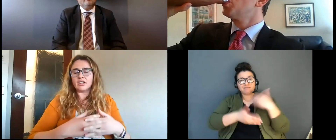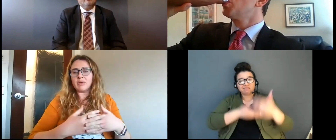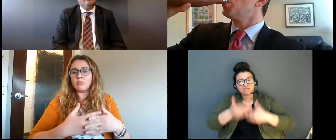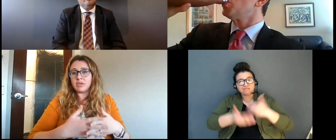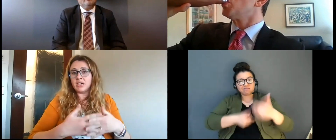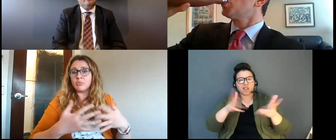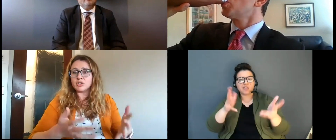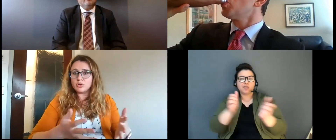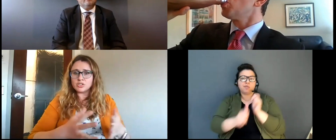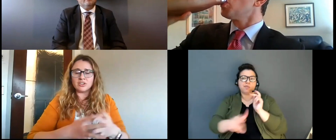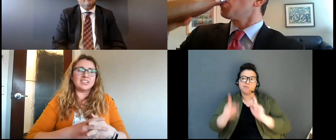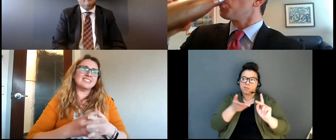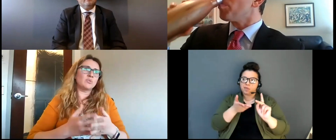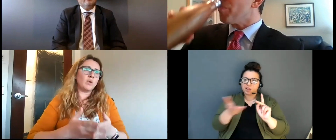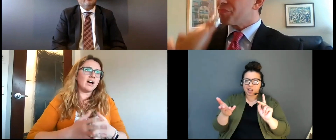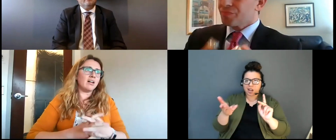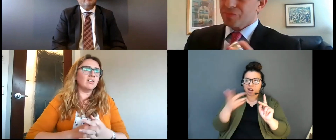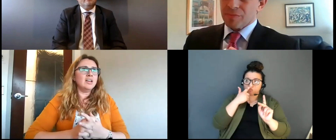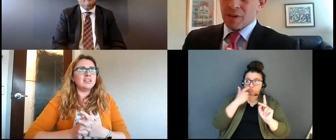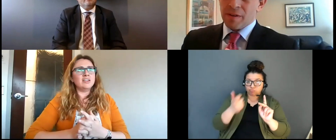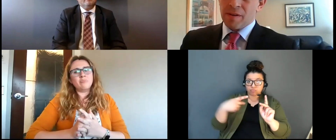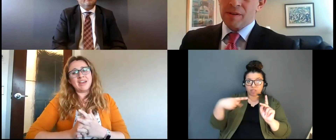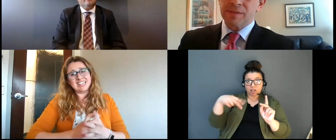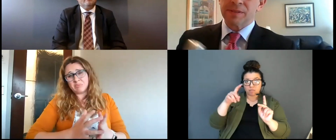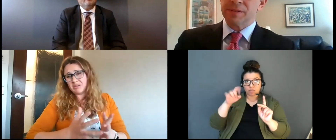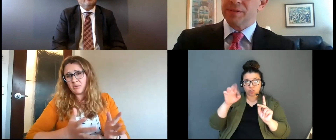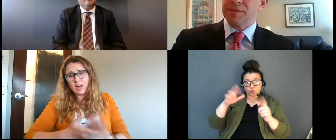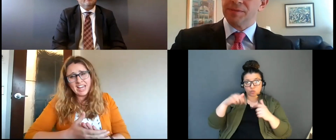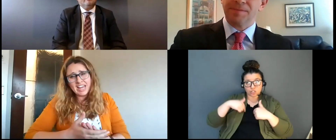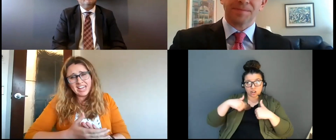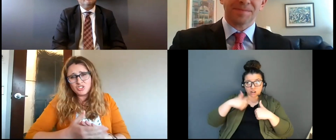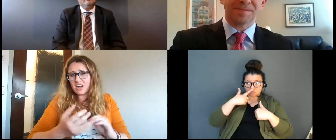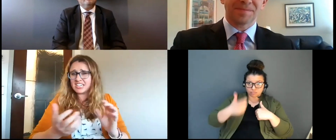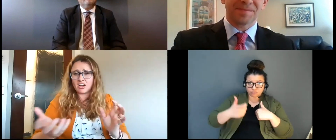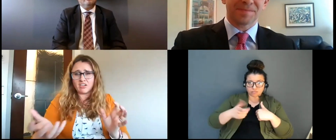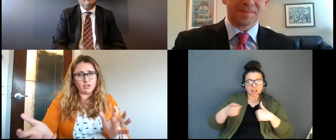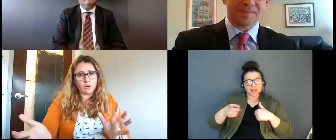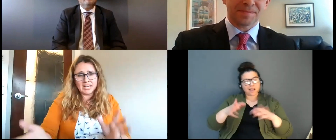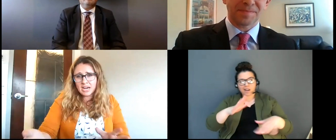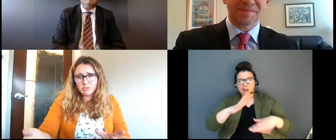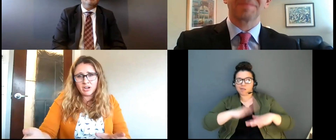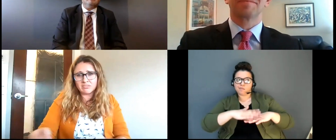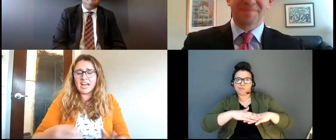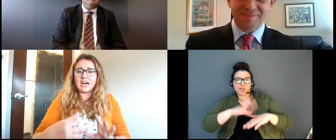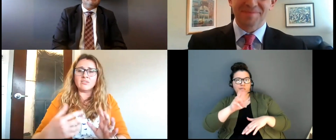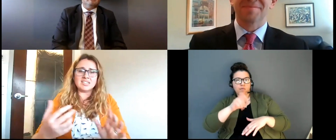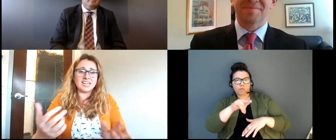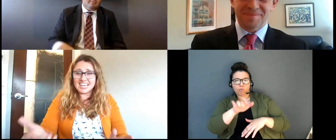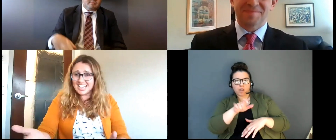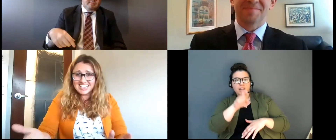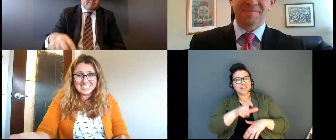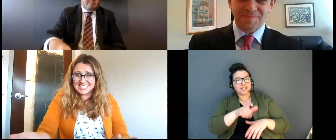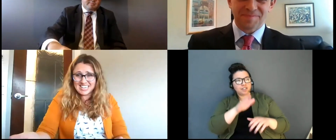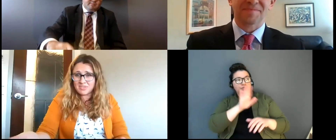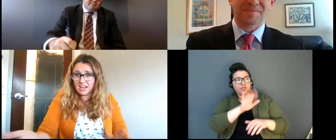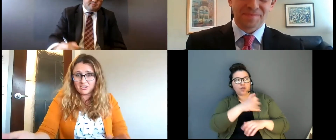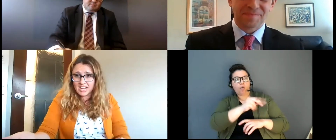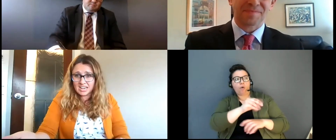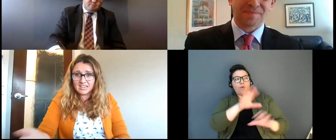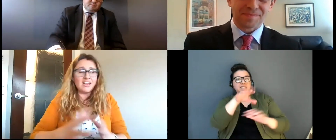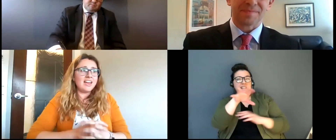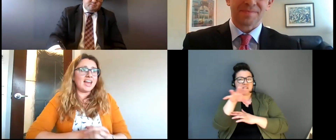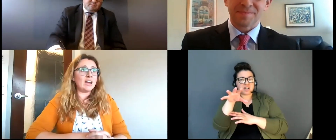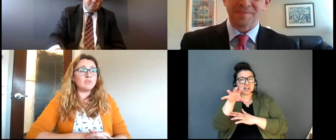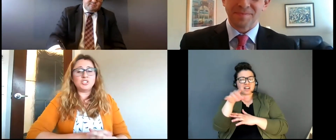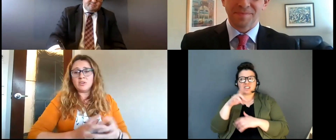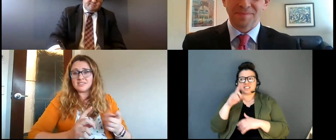folks there about being a producer, and they said, well, you know, it pays minimum wage, you have to carry your own camera around, and it kind of didn't sound that